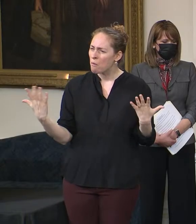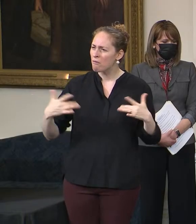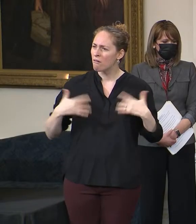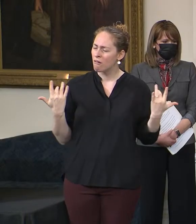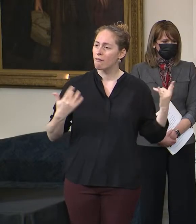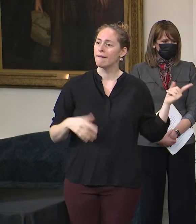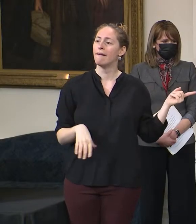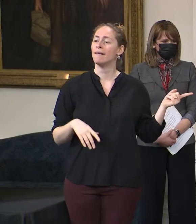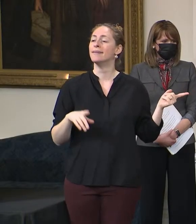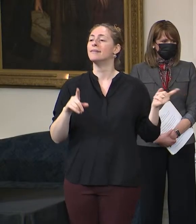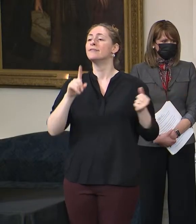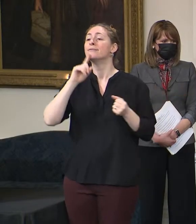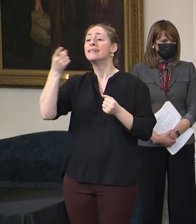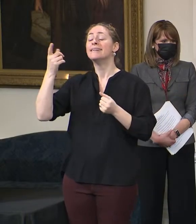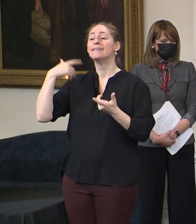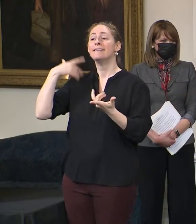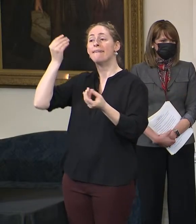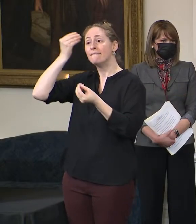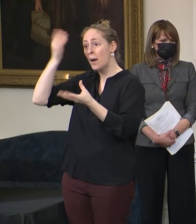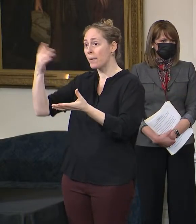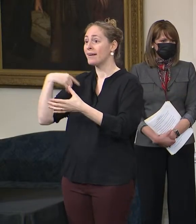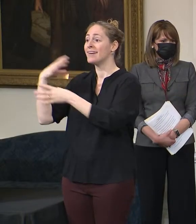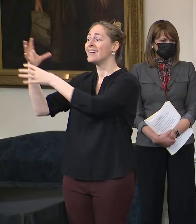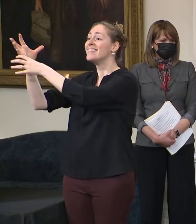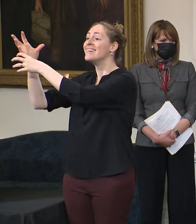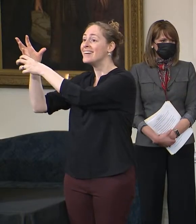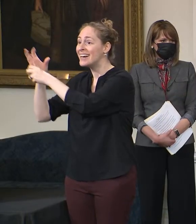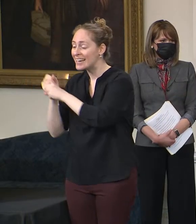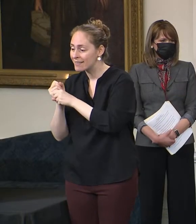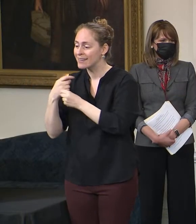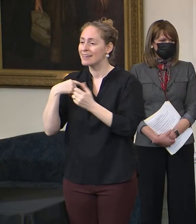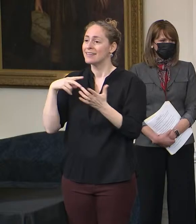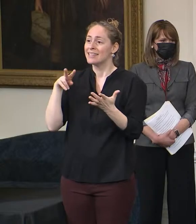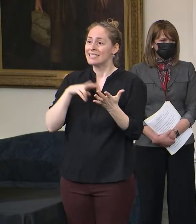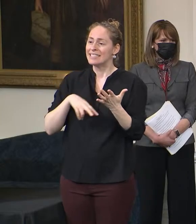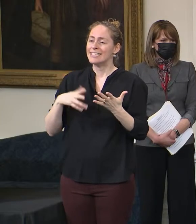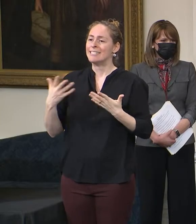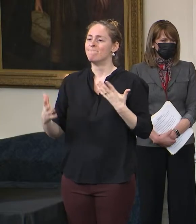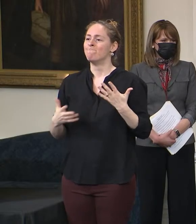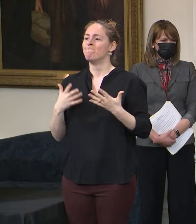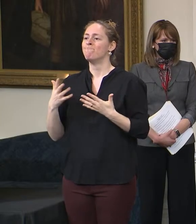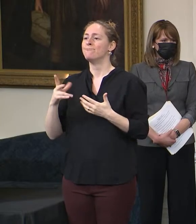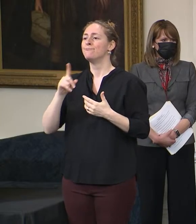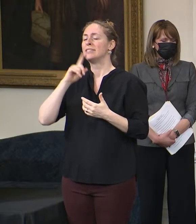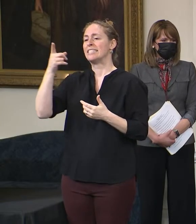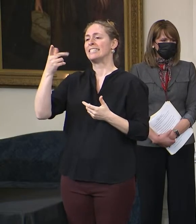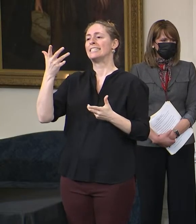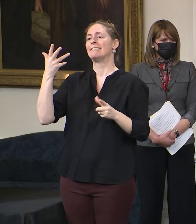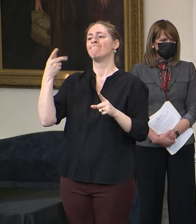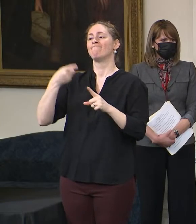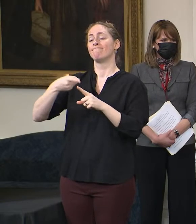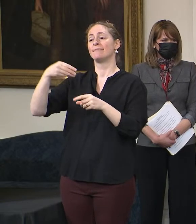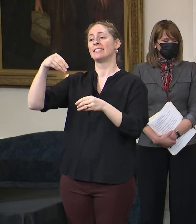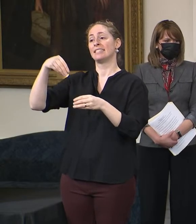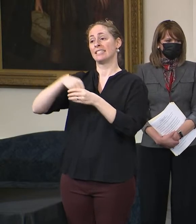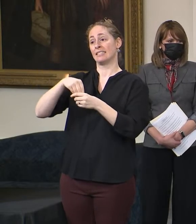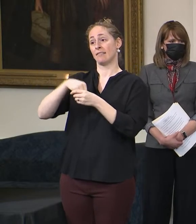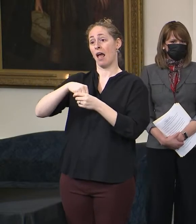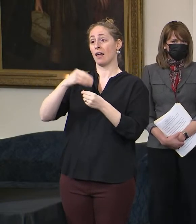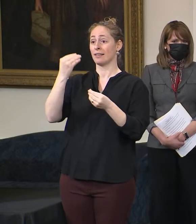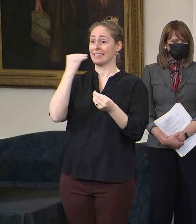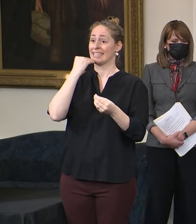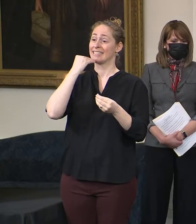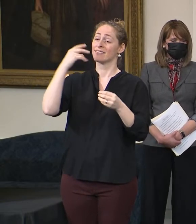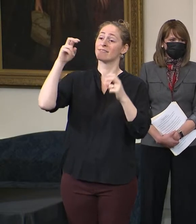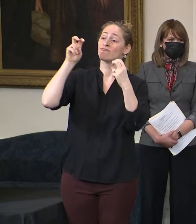Indoor dining, is an issue if there are people crowded into bars and restaurants and not wearing masks. And